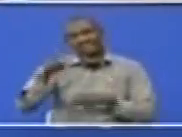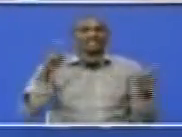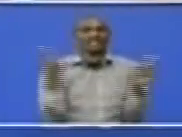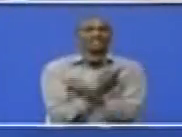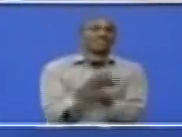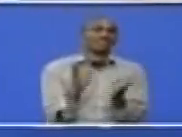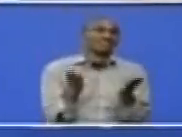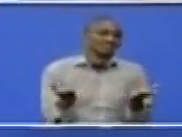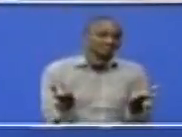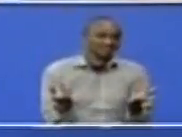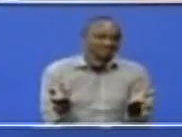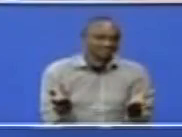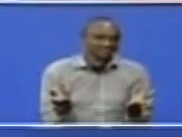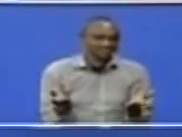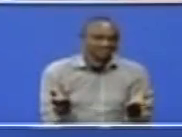office in itself.